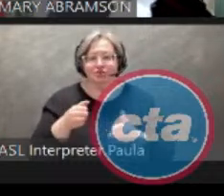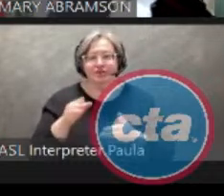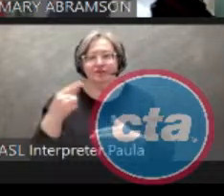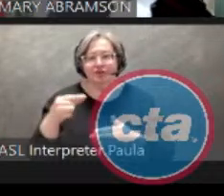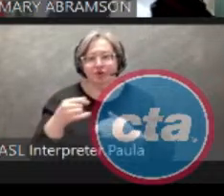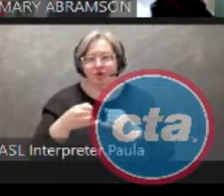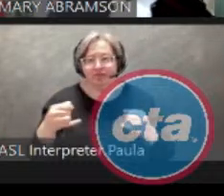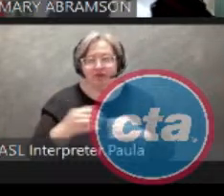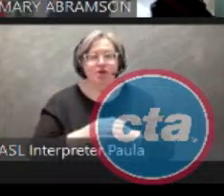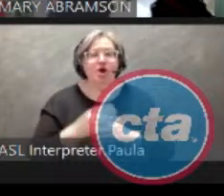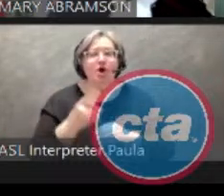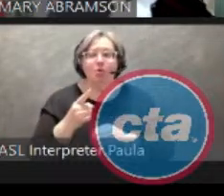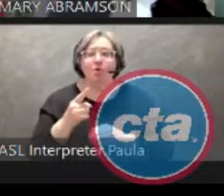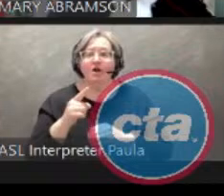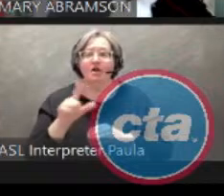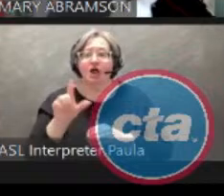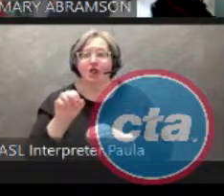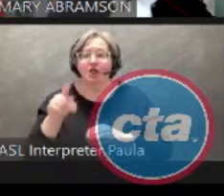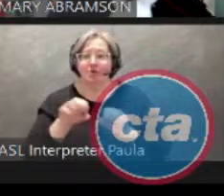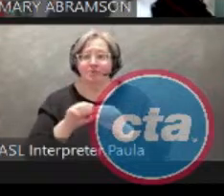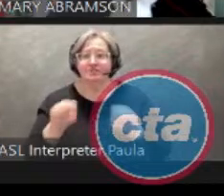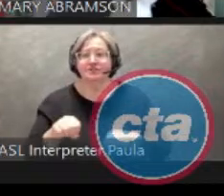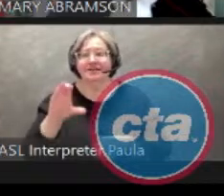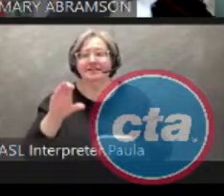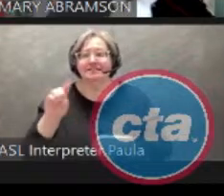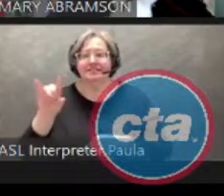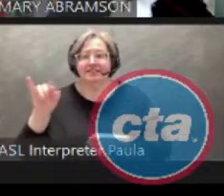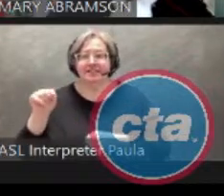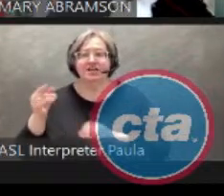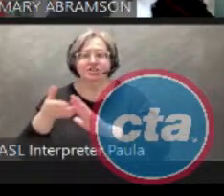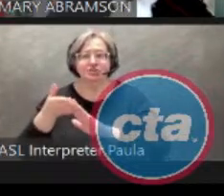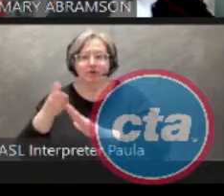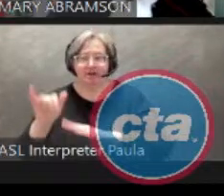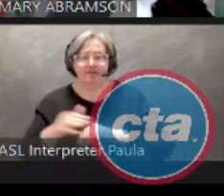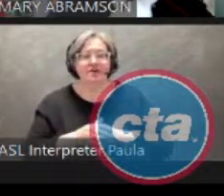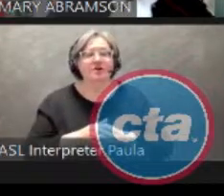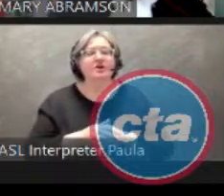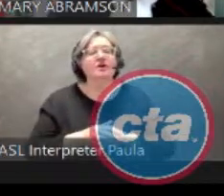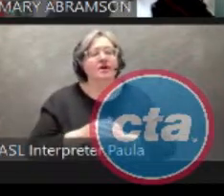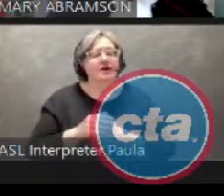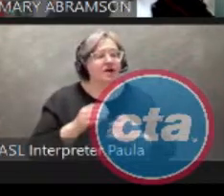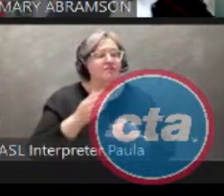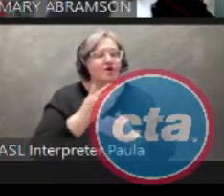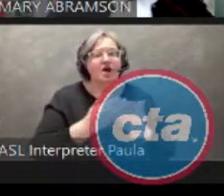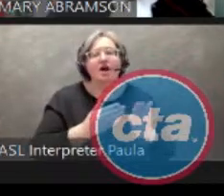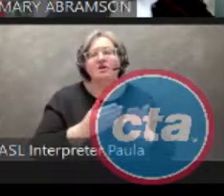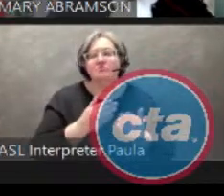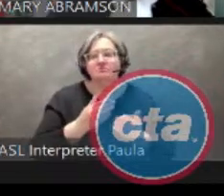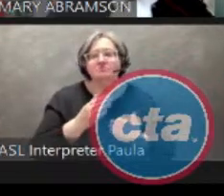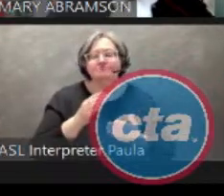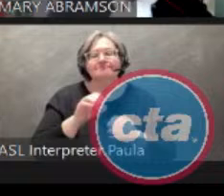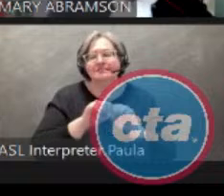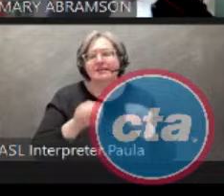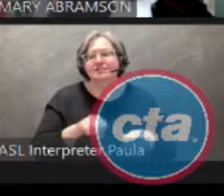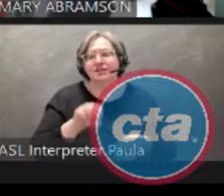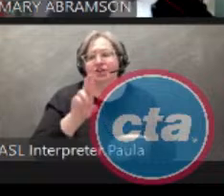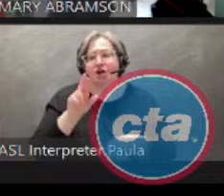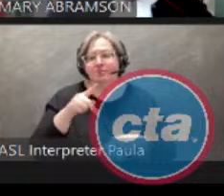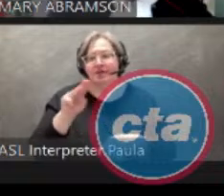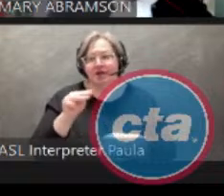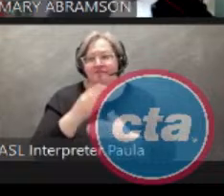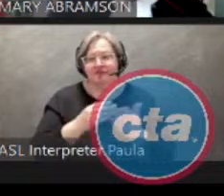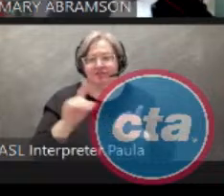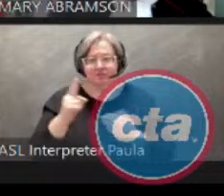station in the loop that is being led by our friends at CDOT, and 4 stations on the RPM Phase 1. Phase 2